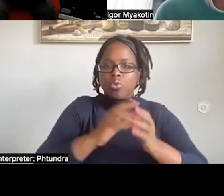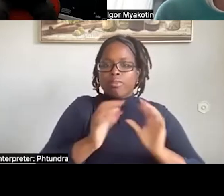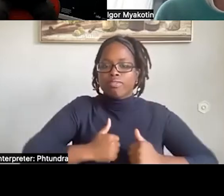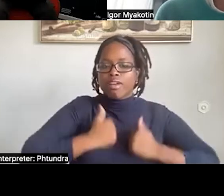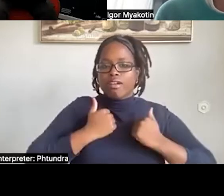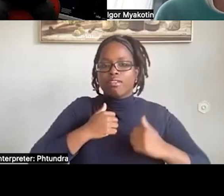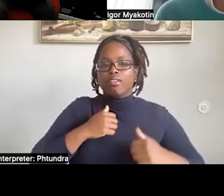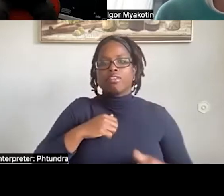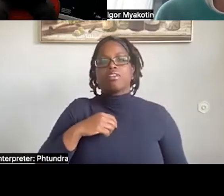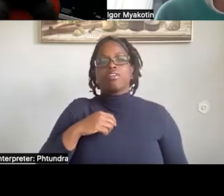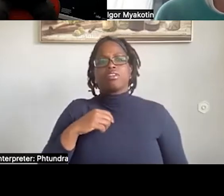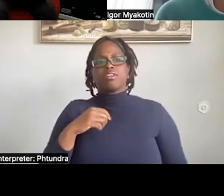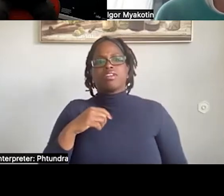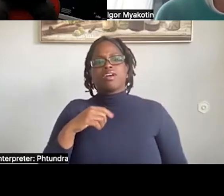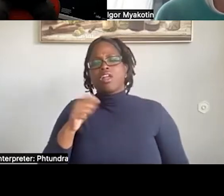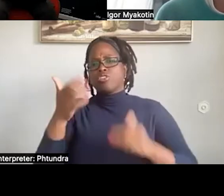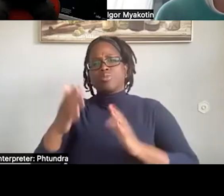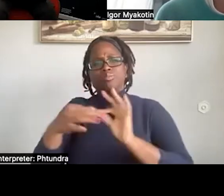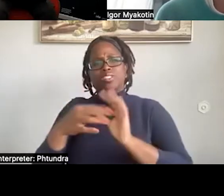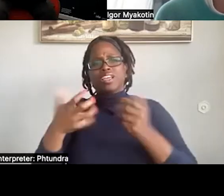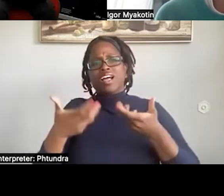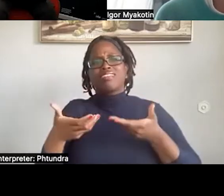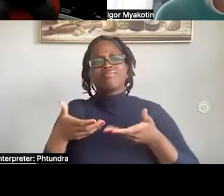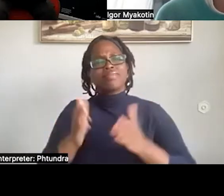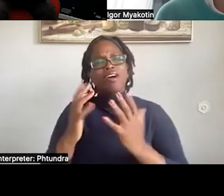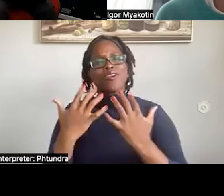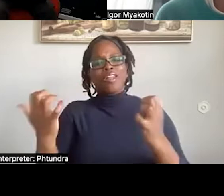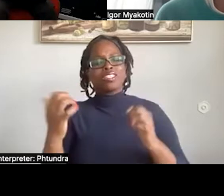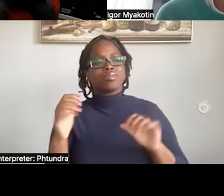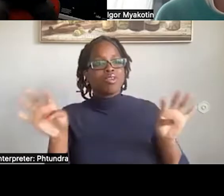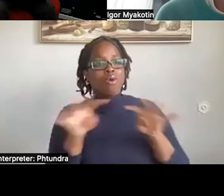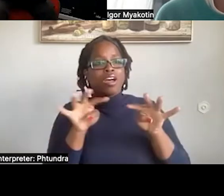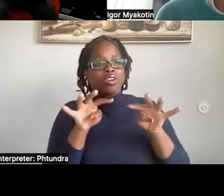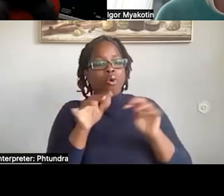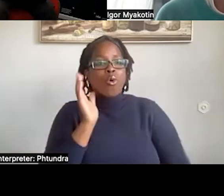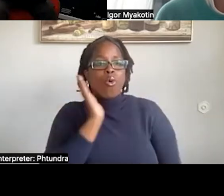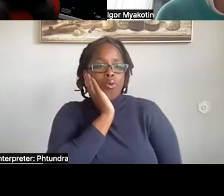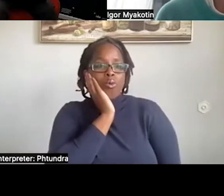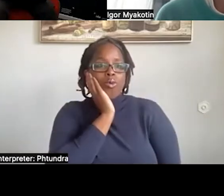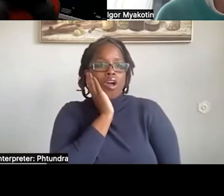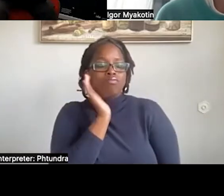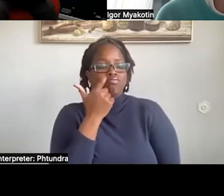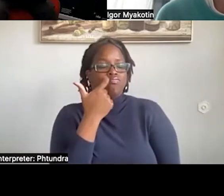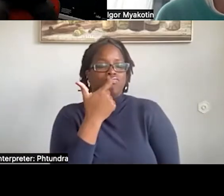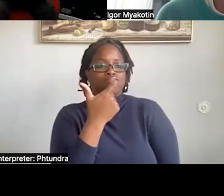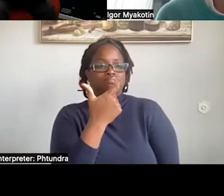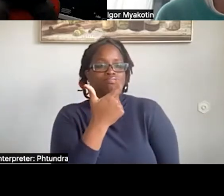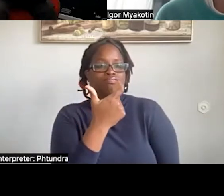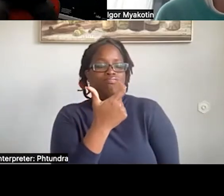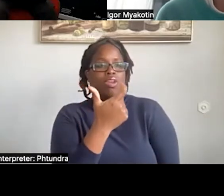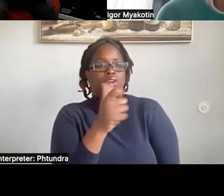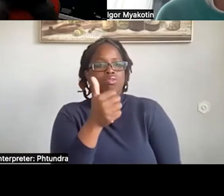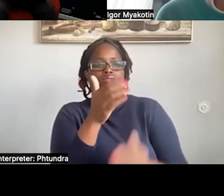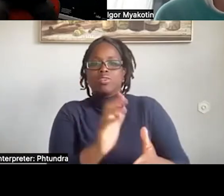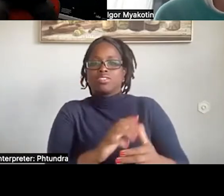your audience, allow your audience to see this little glimpse of someone's